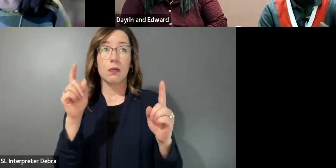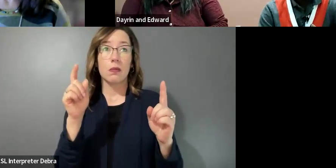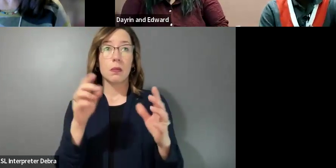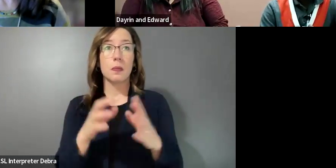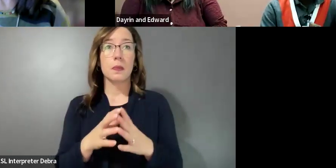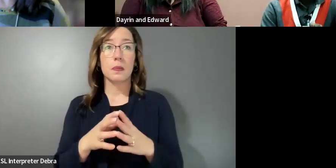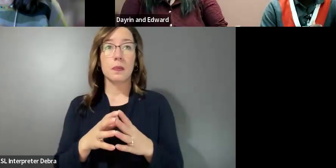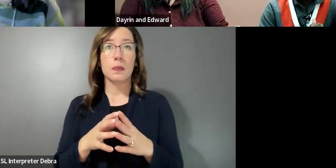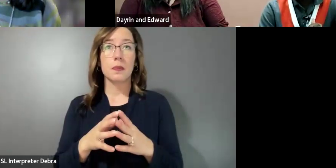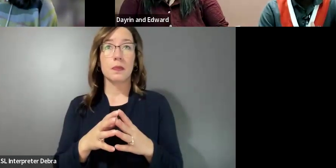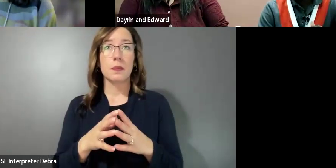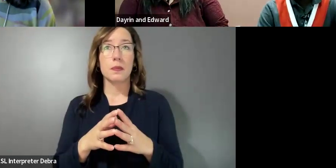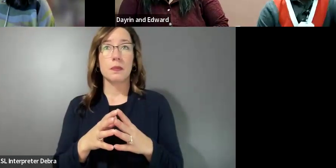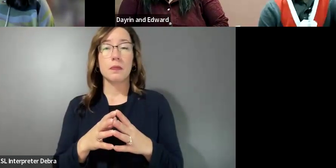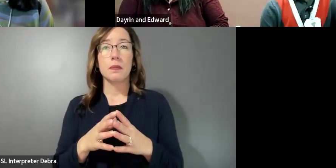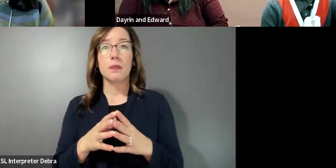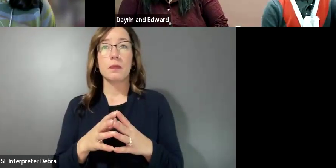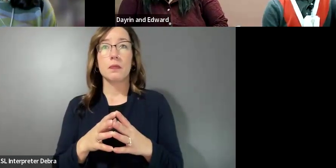page. Yes.